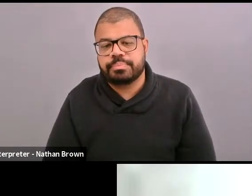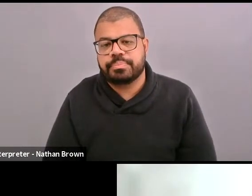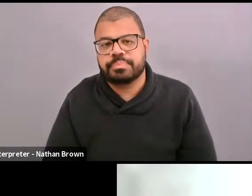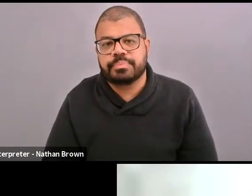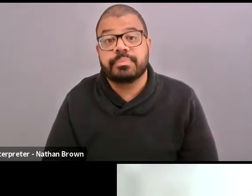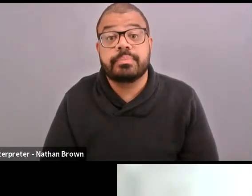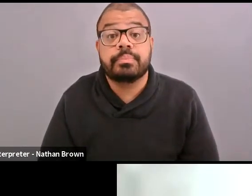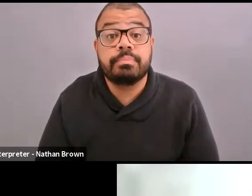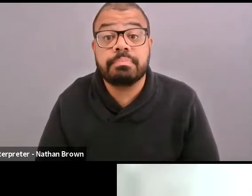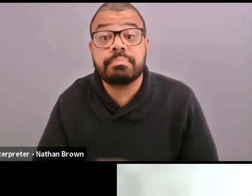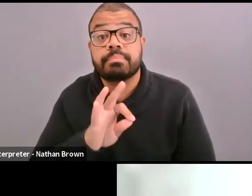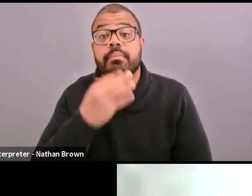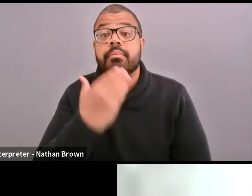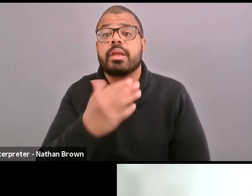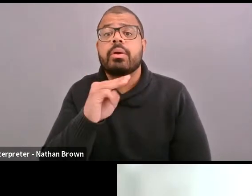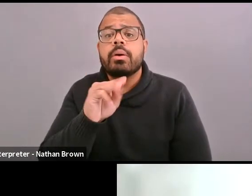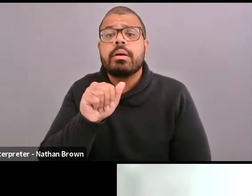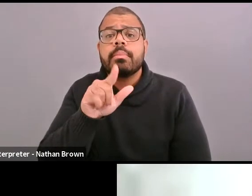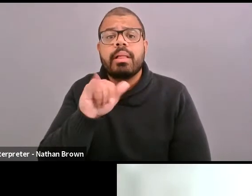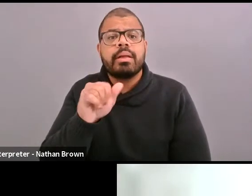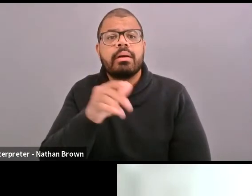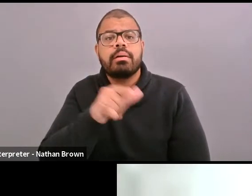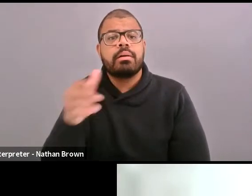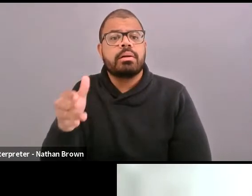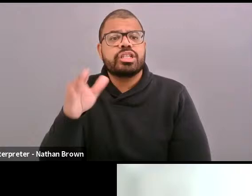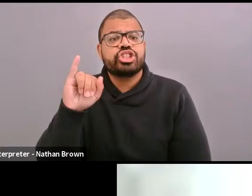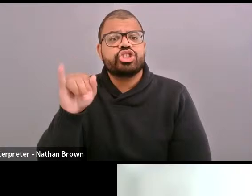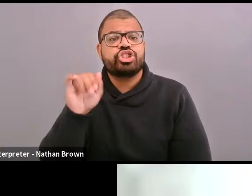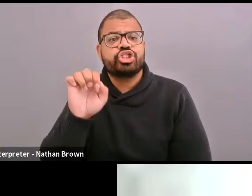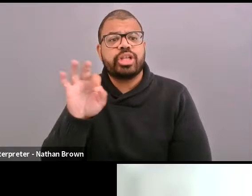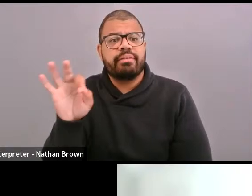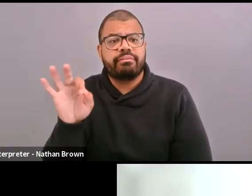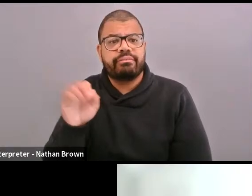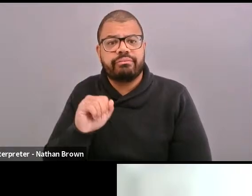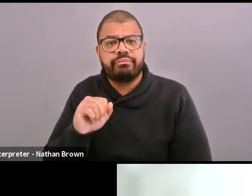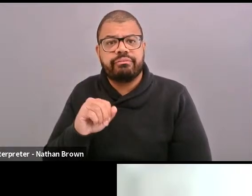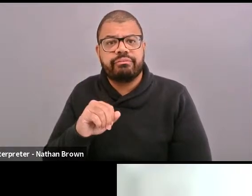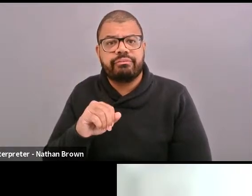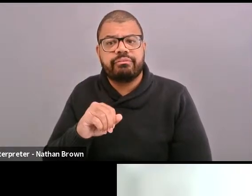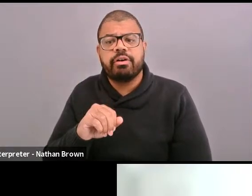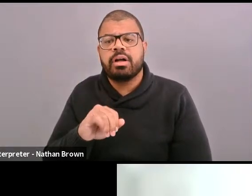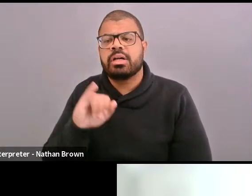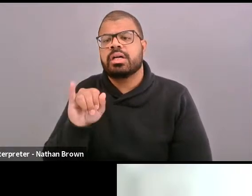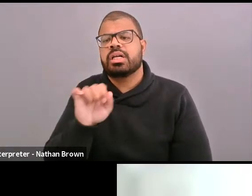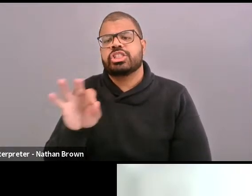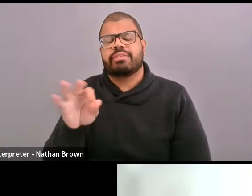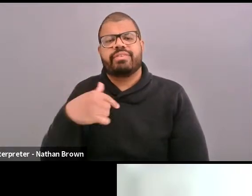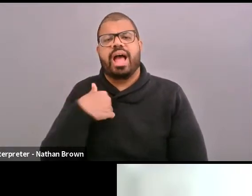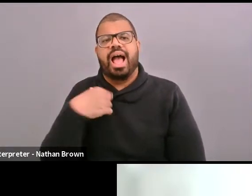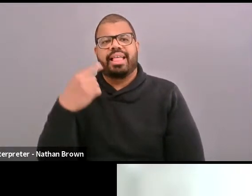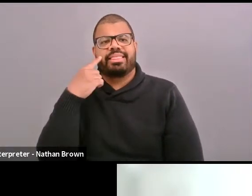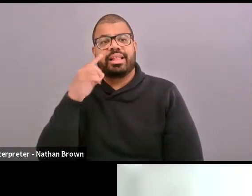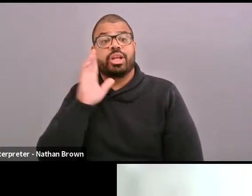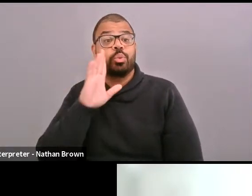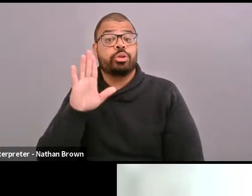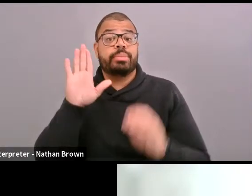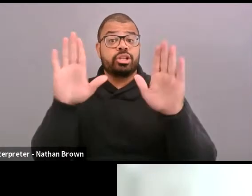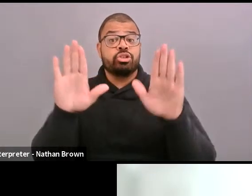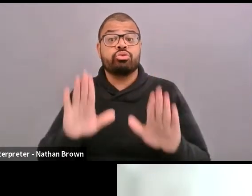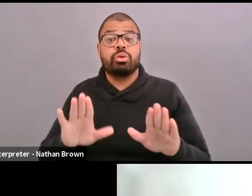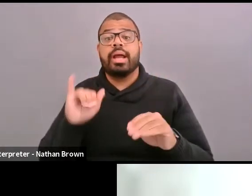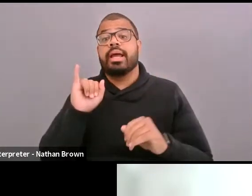Thank you, Malia. It looks like Jeff, you have your hand up next. Yeah, I think it'd be really, really good